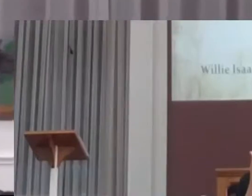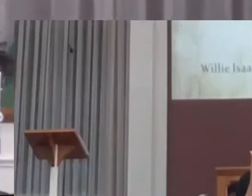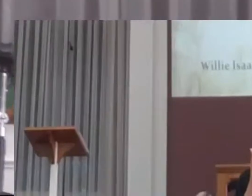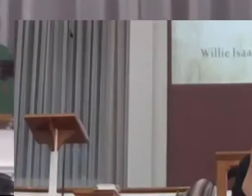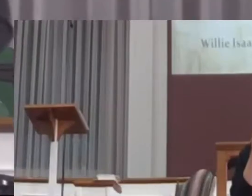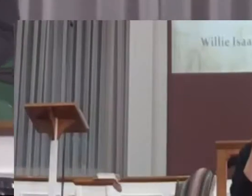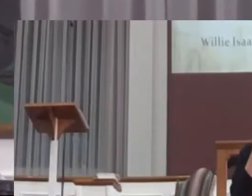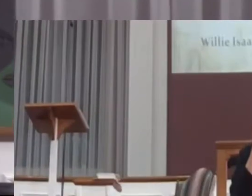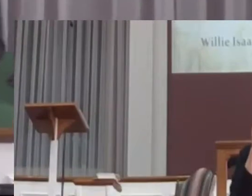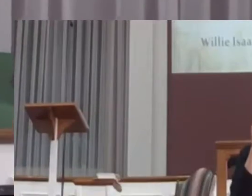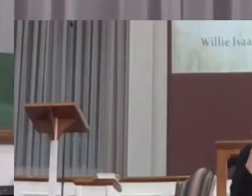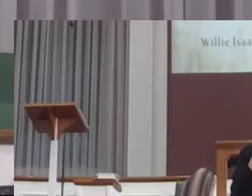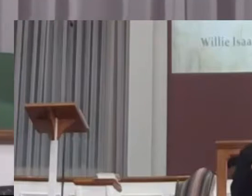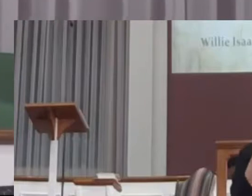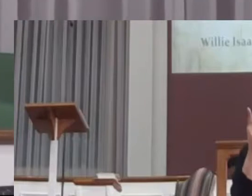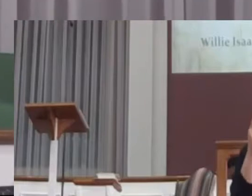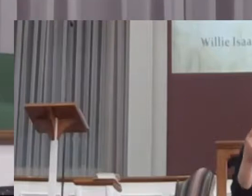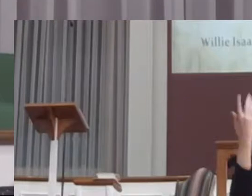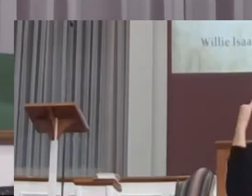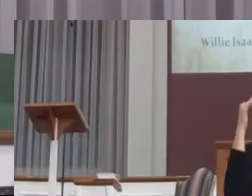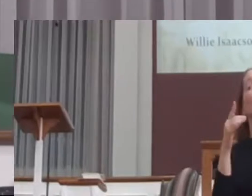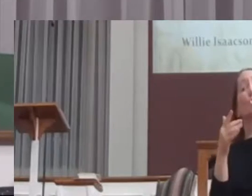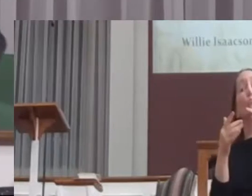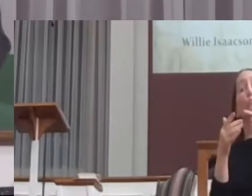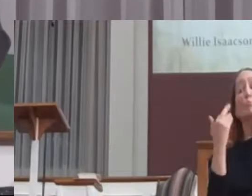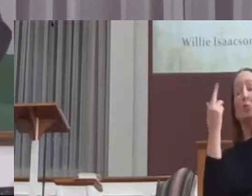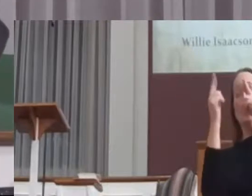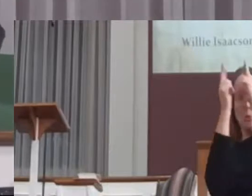You know, as part of a civil society, I expect you